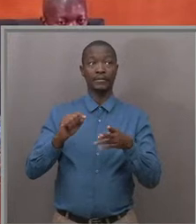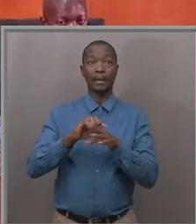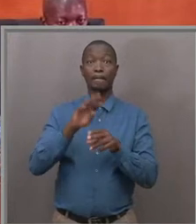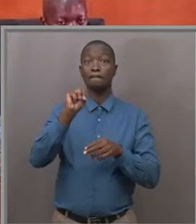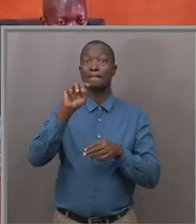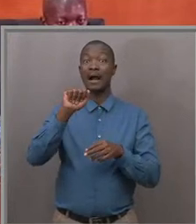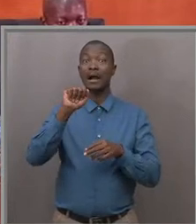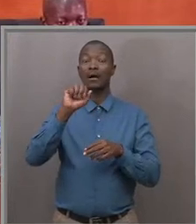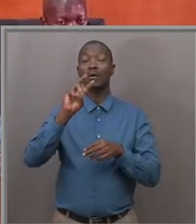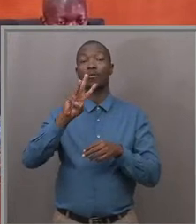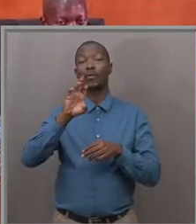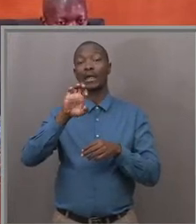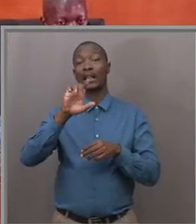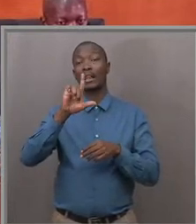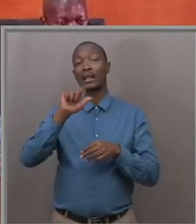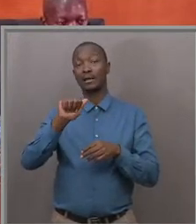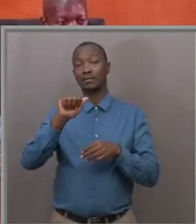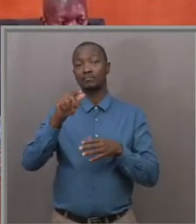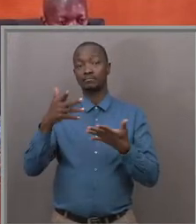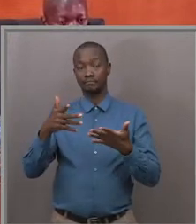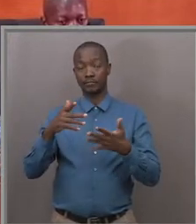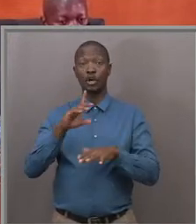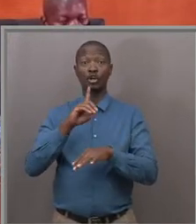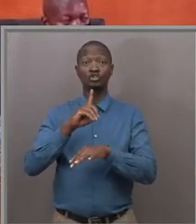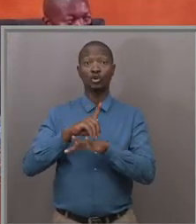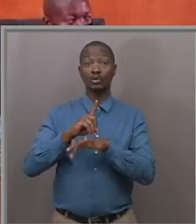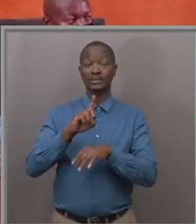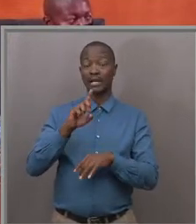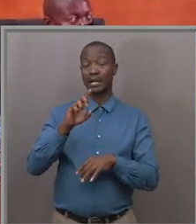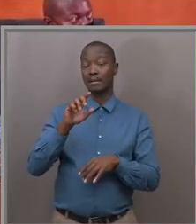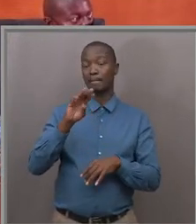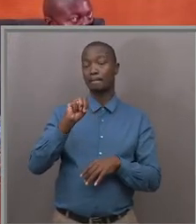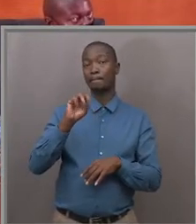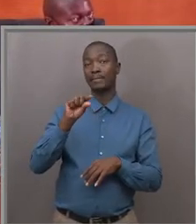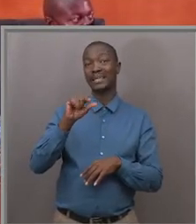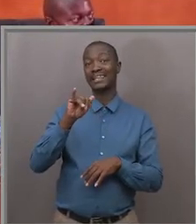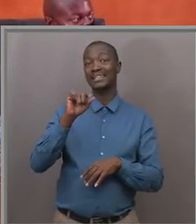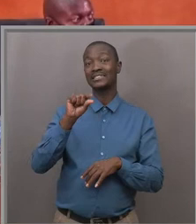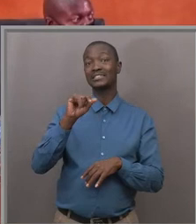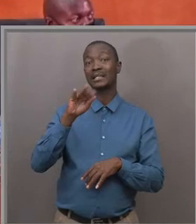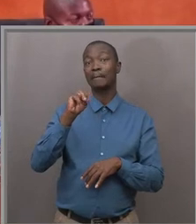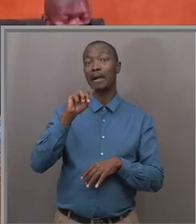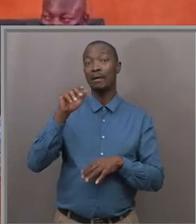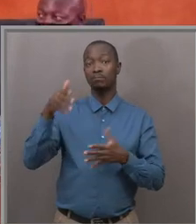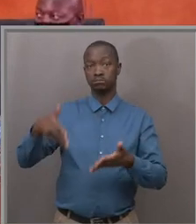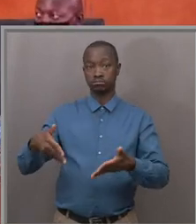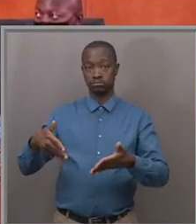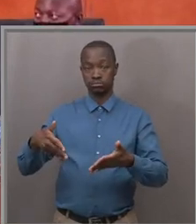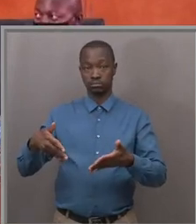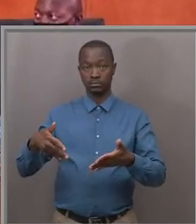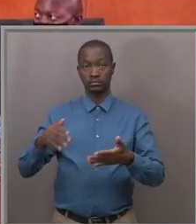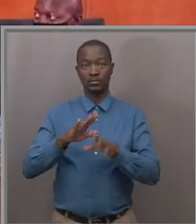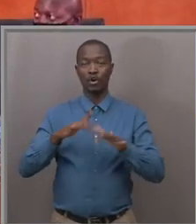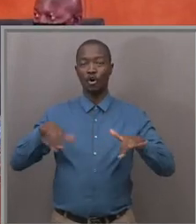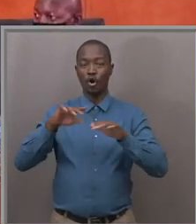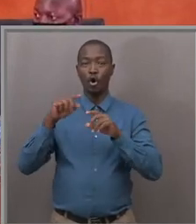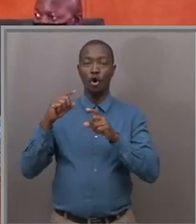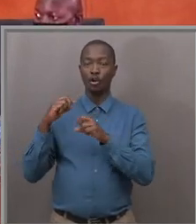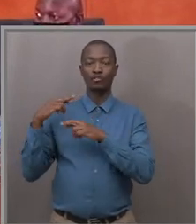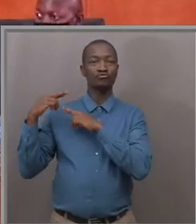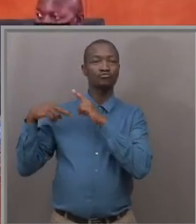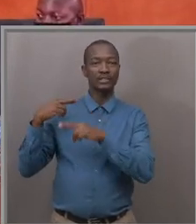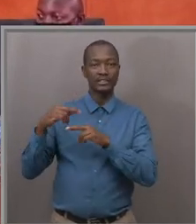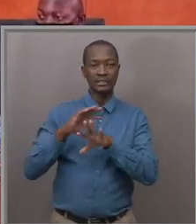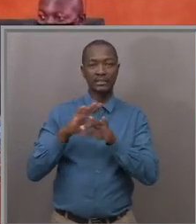is here with us. Dr. Ralph Mgijima, the Integrity Commissioner, who is here with us, all religious leaders,